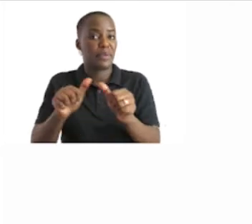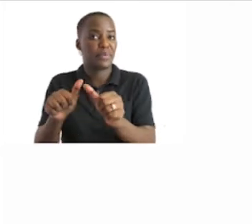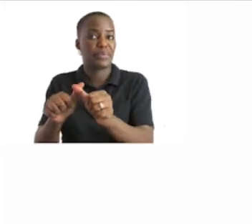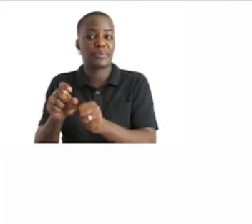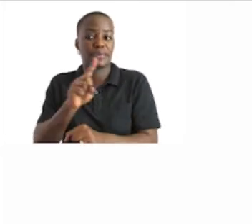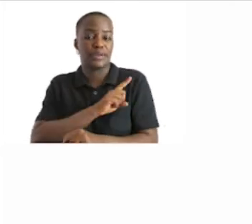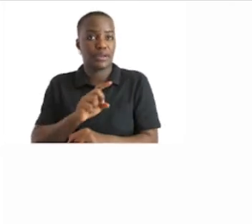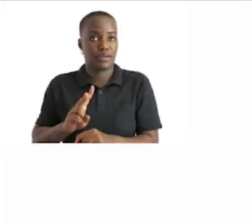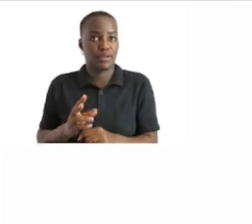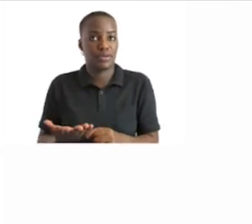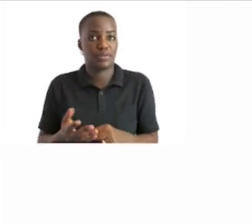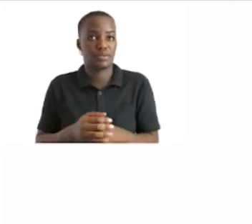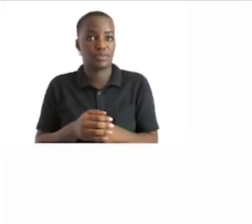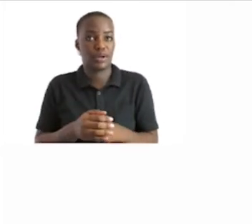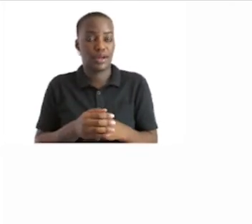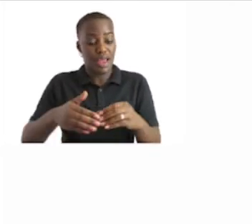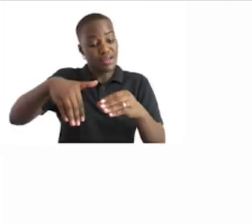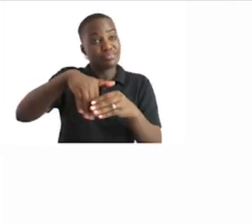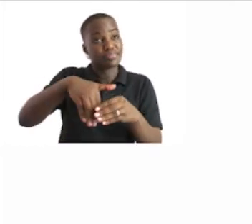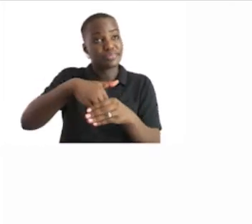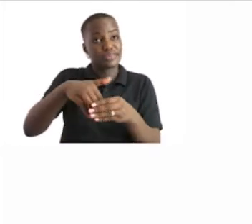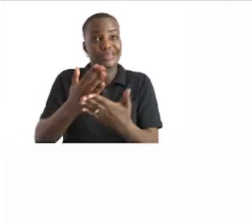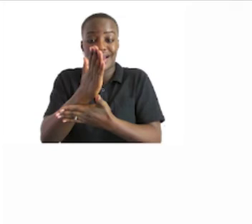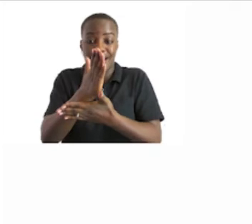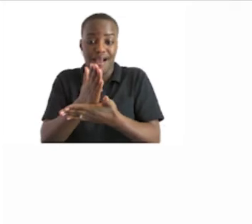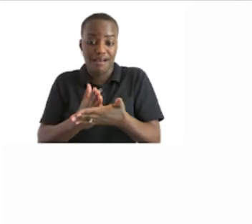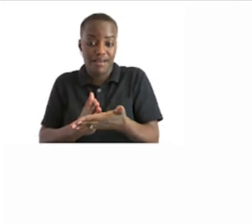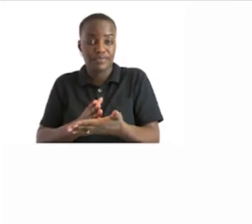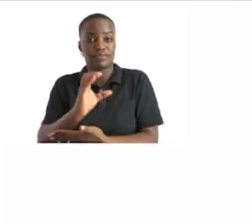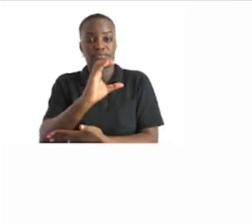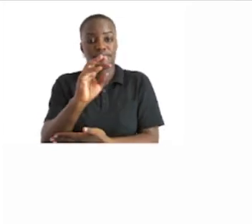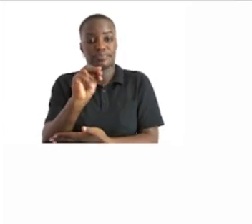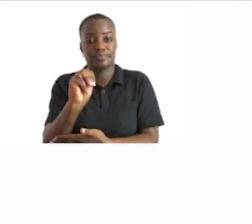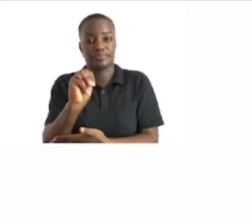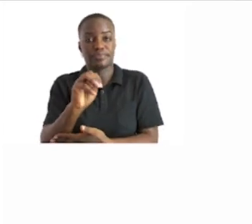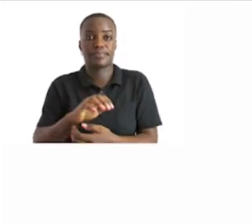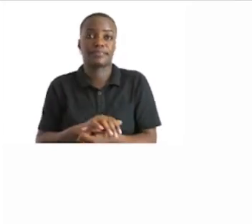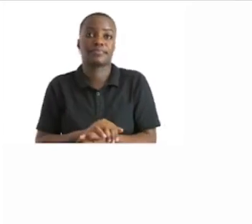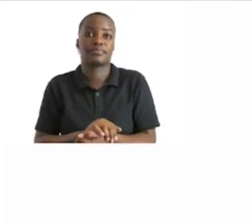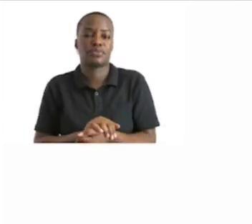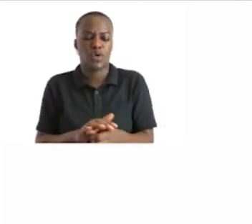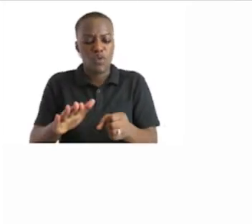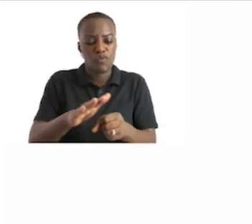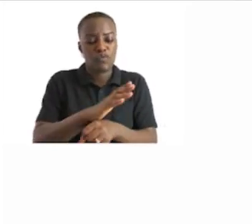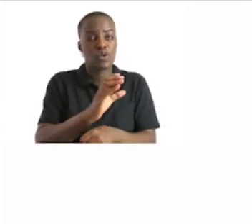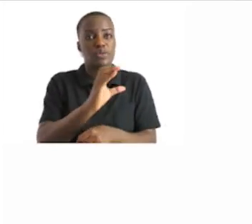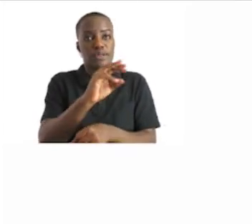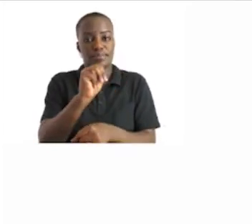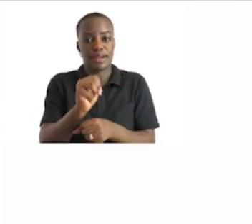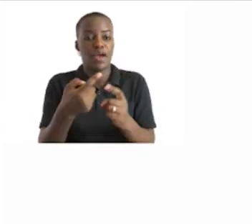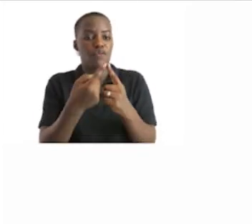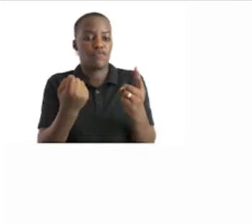And in between are what we call half a centimeter. So a whole centimeter goes from one